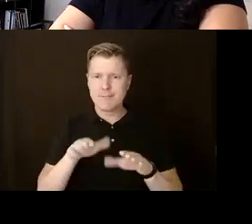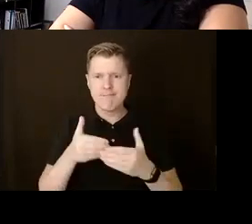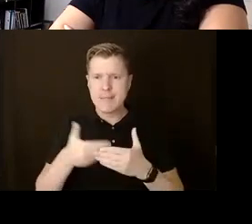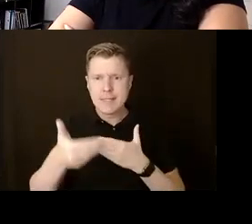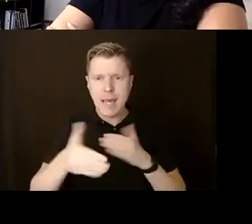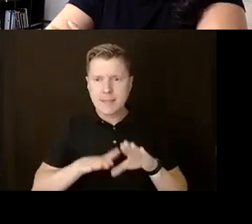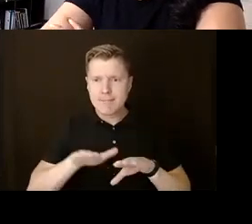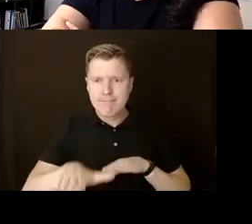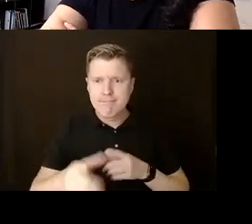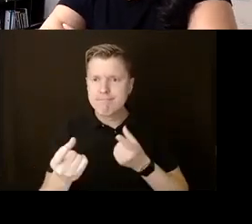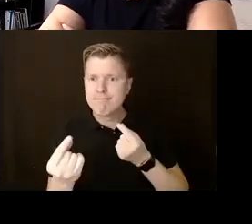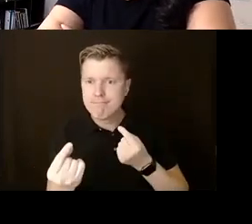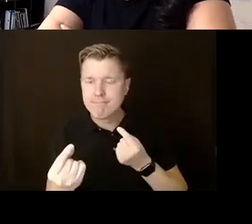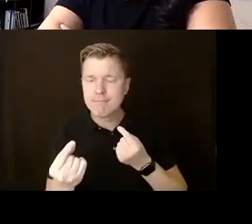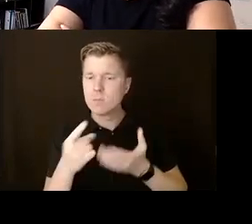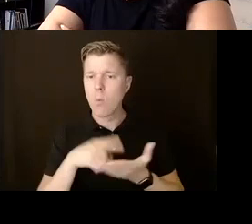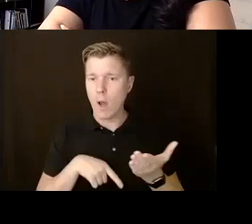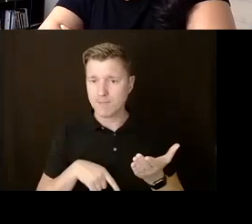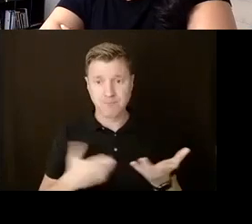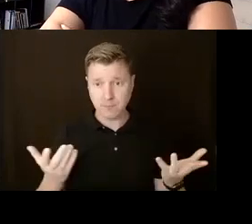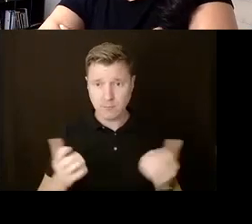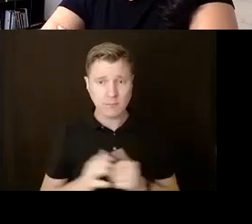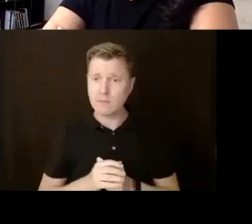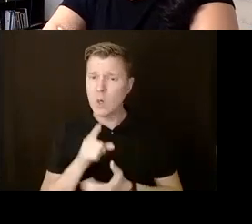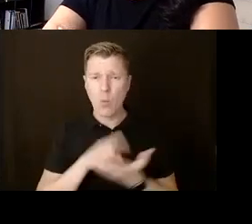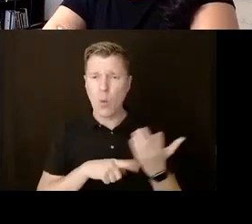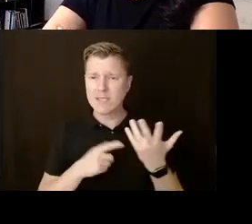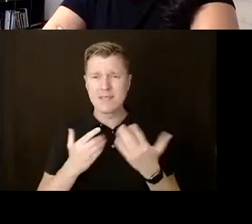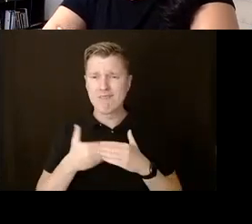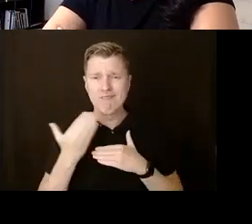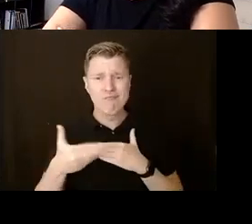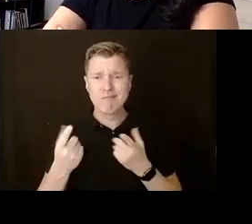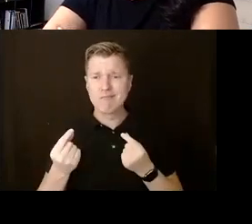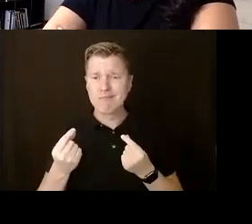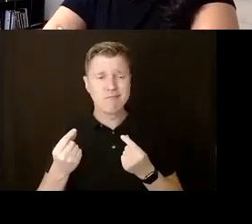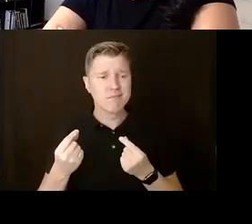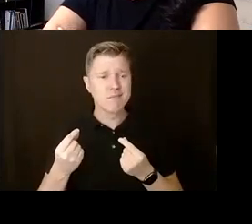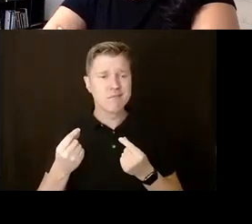gonna do? What's the next step that you're gonna